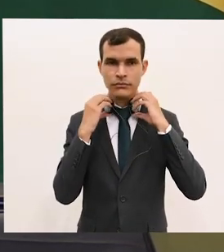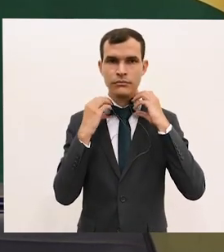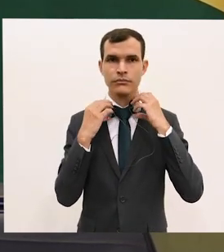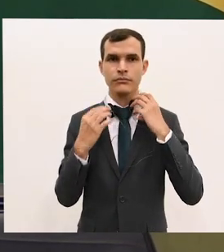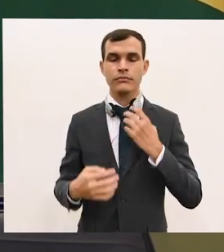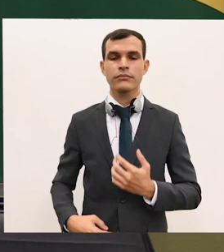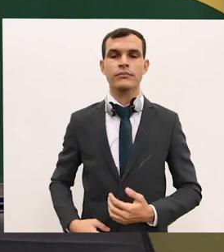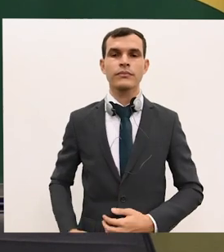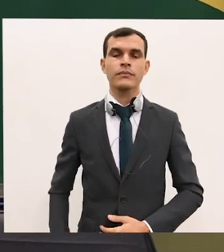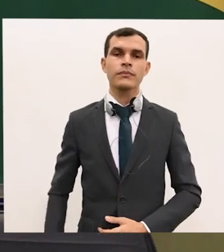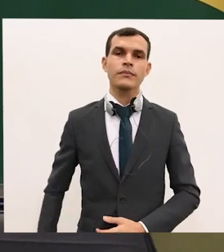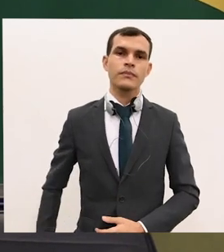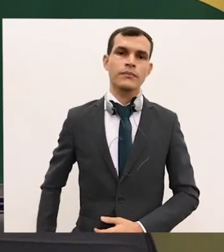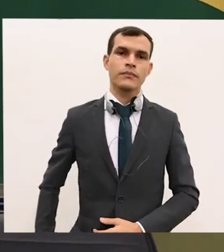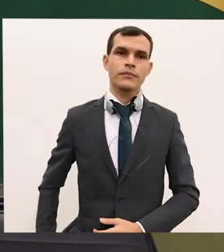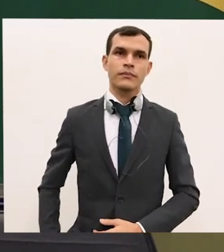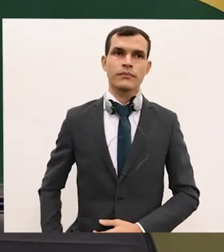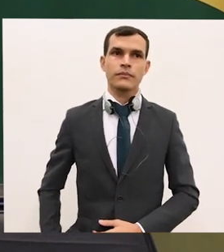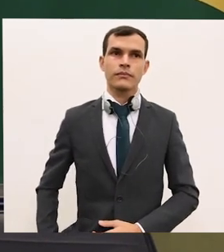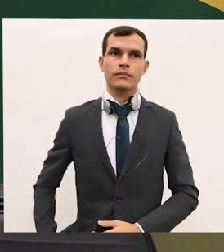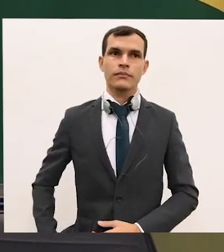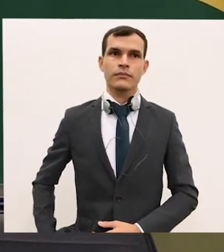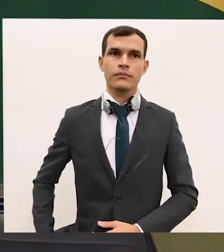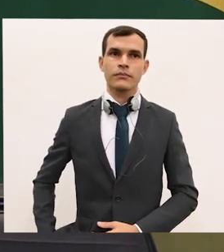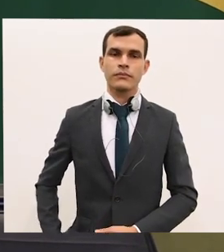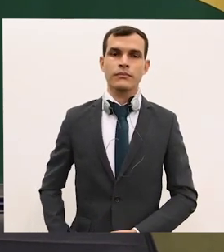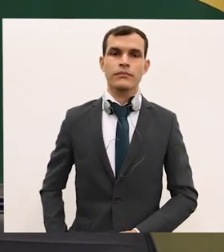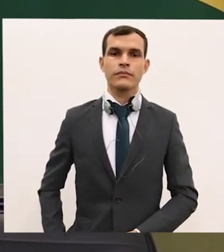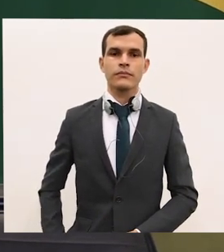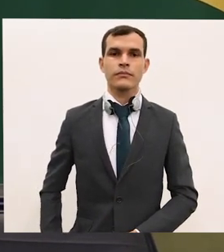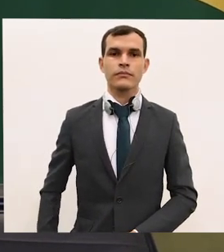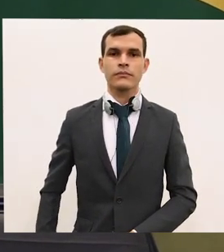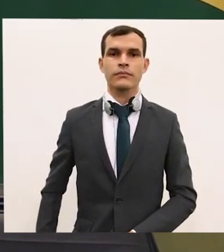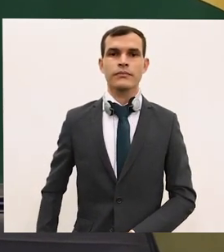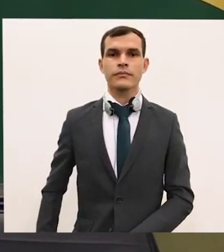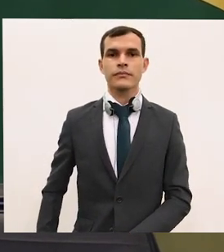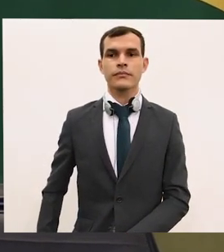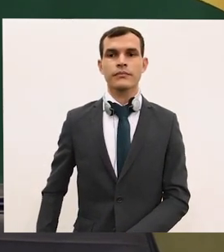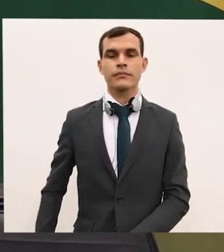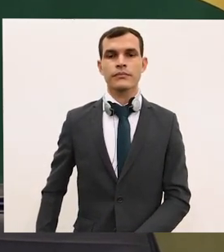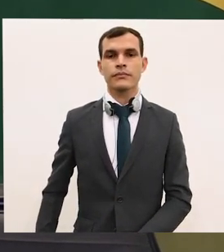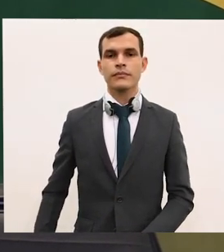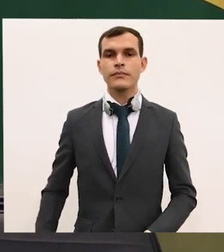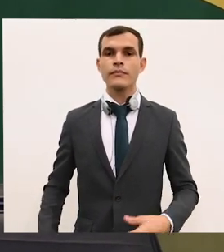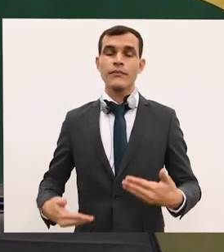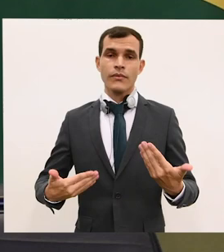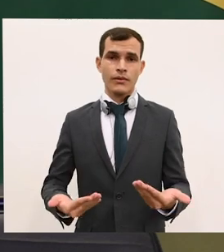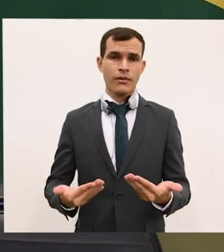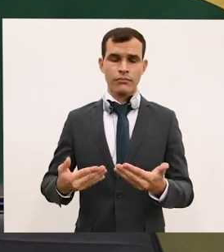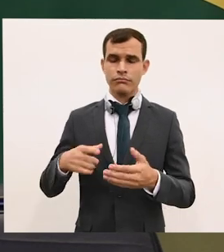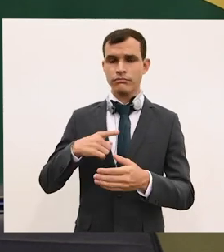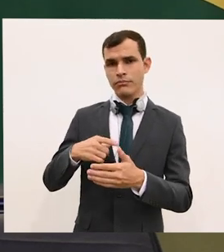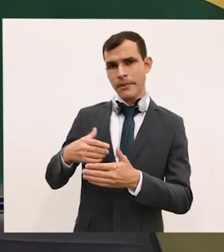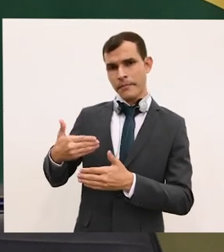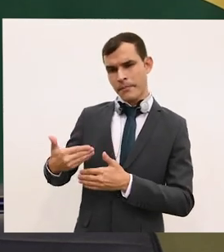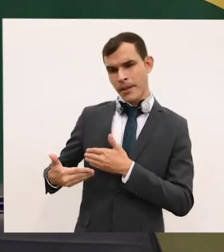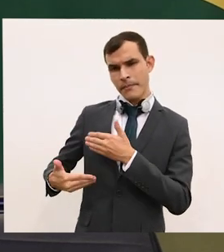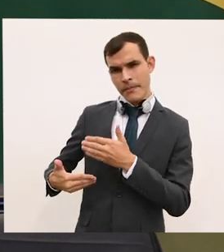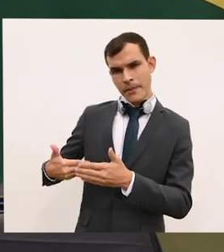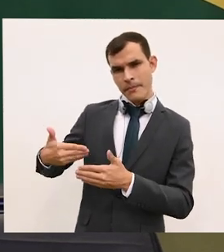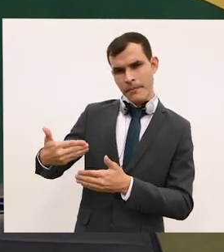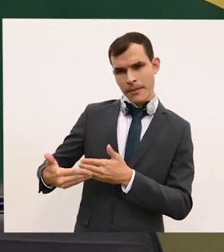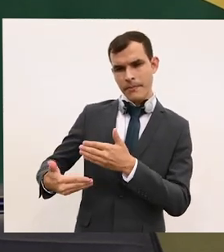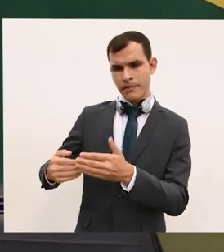construtiva sobre os próximos passos daqui até a conferência ministerial. Desde